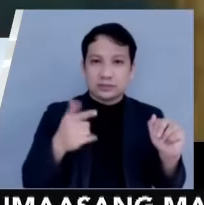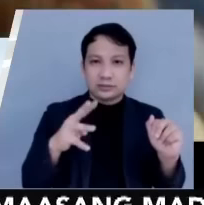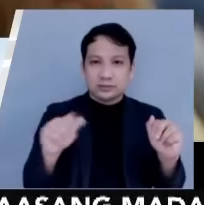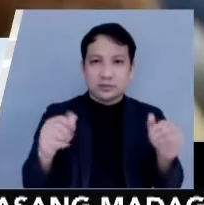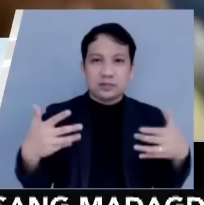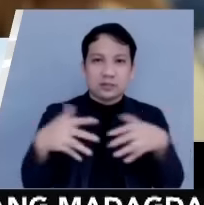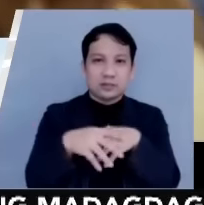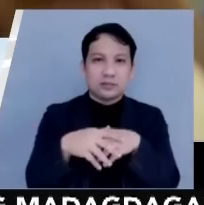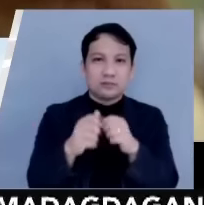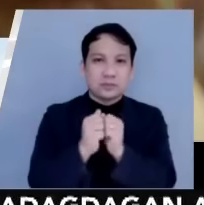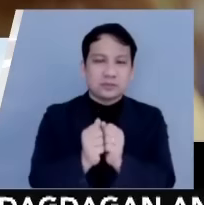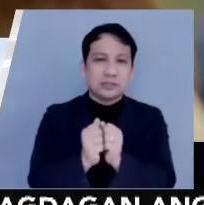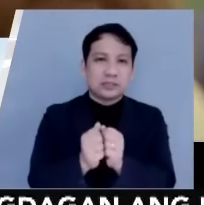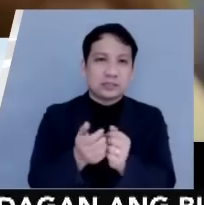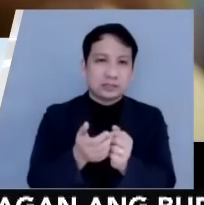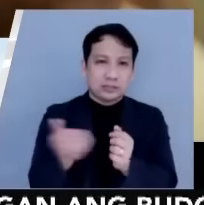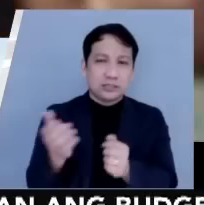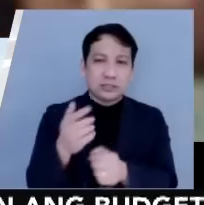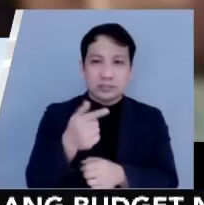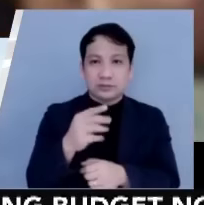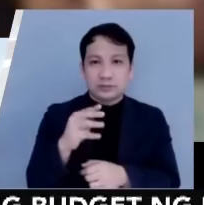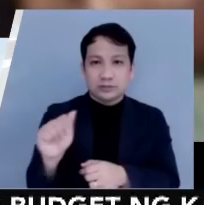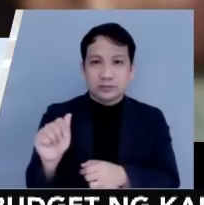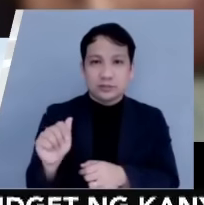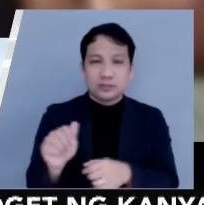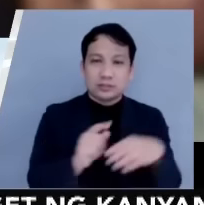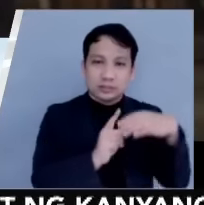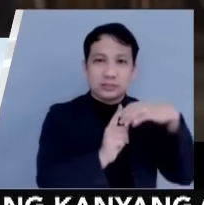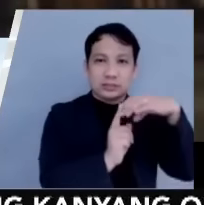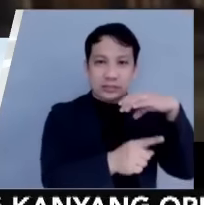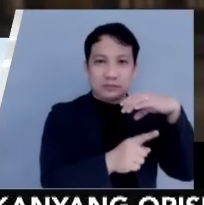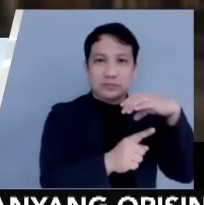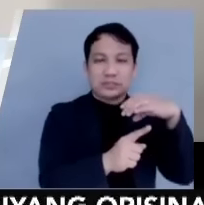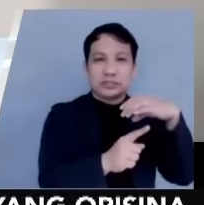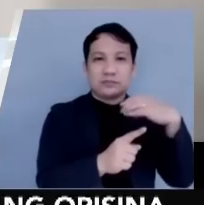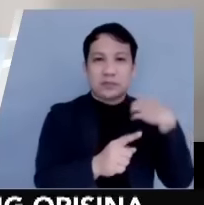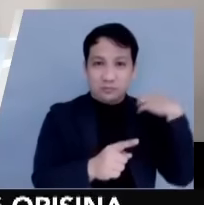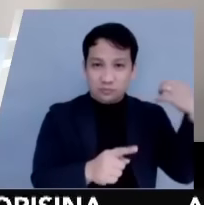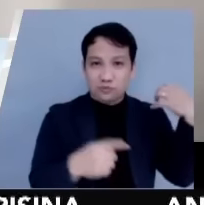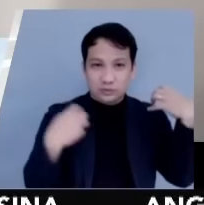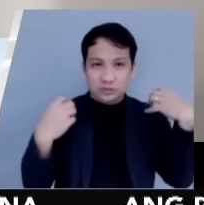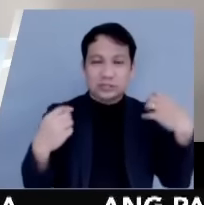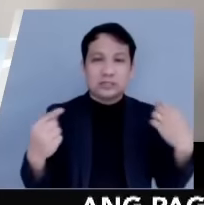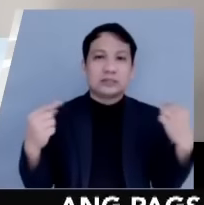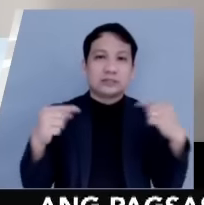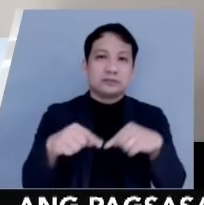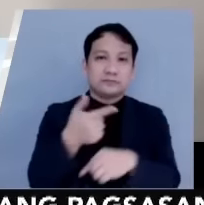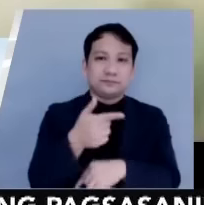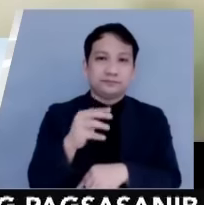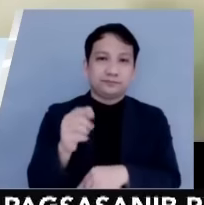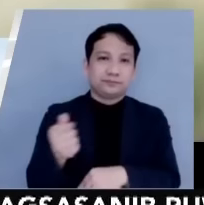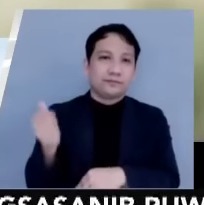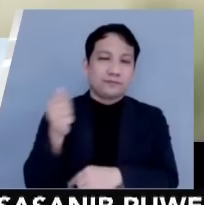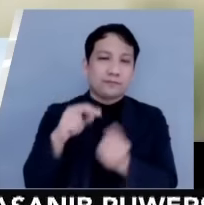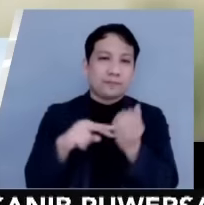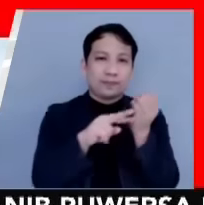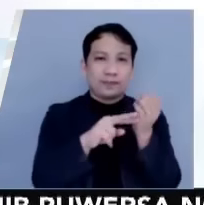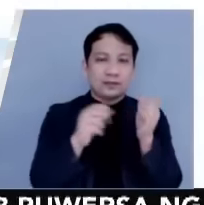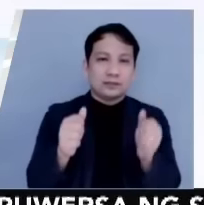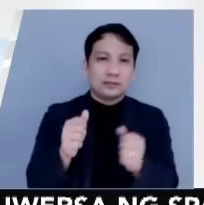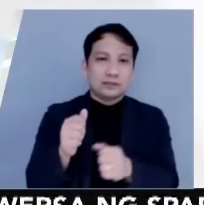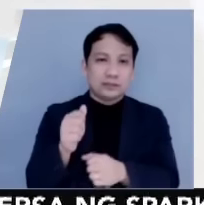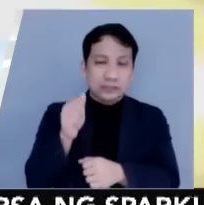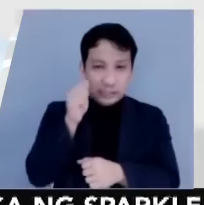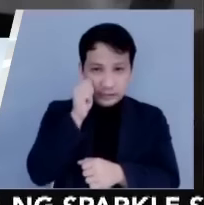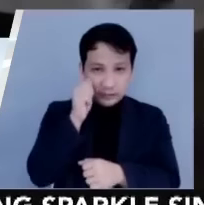ang ilang opisyal ng GMA Network at ABS-CBN. Present si GMA Senior Vice President Attorney Annette Gozon